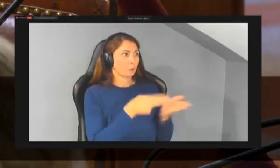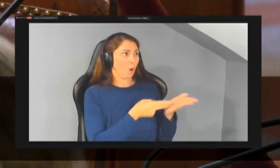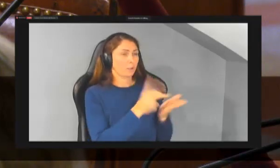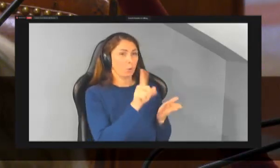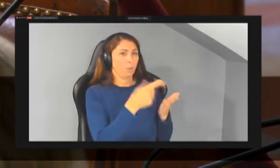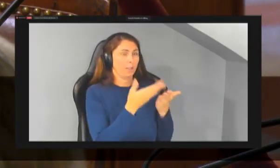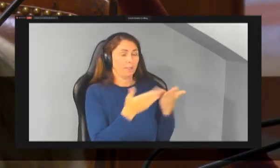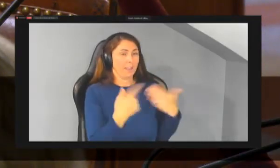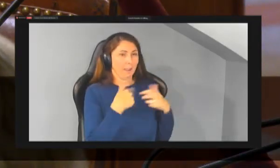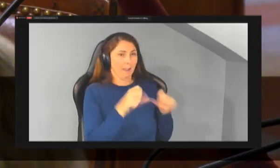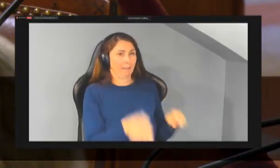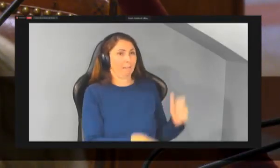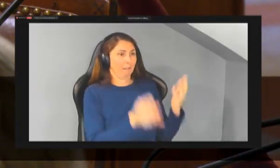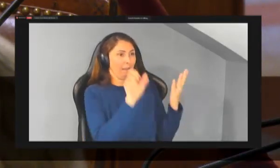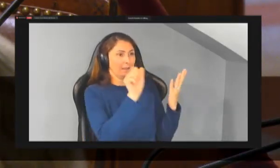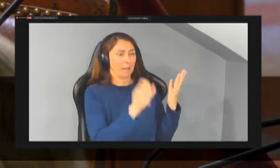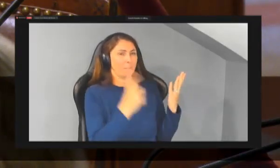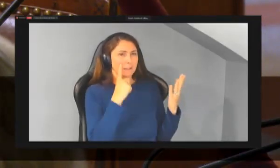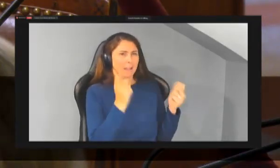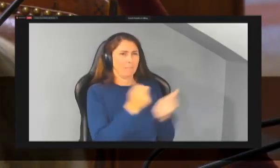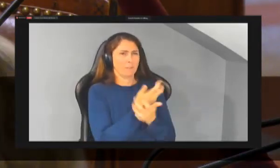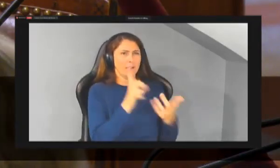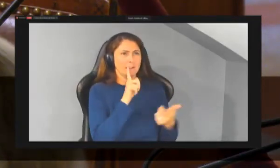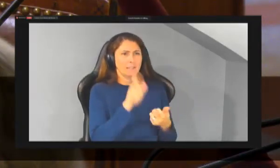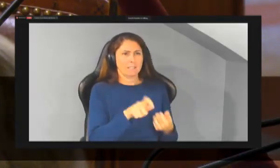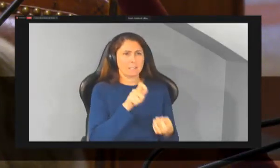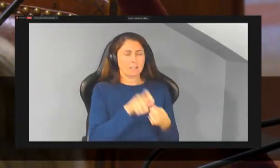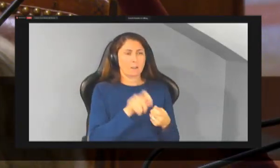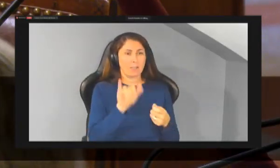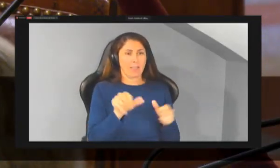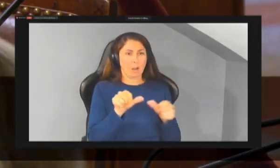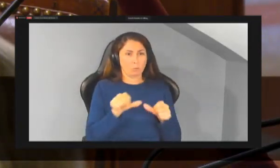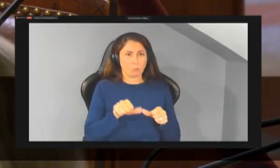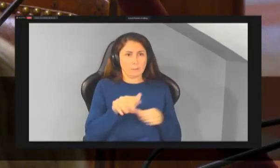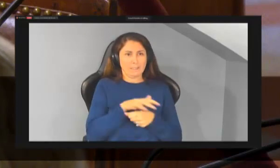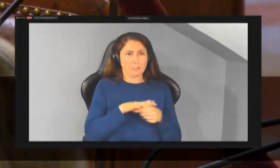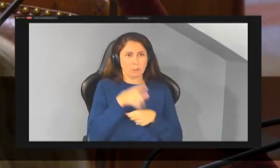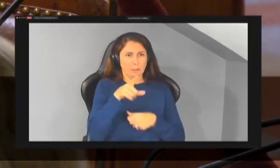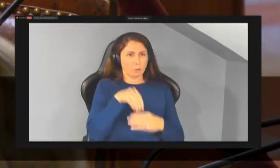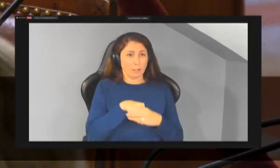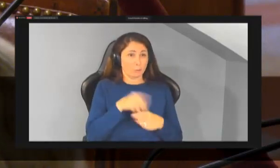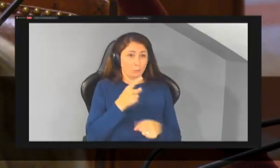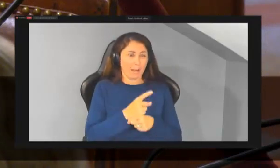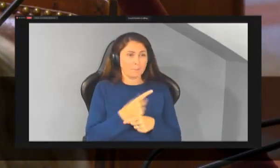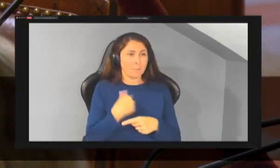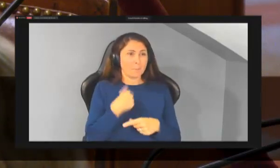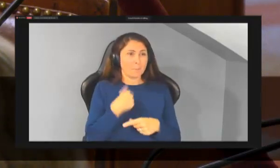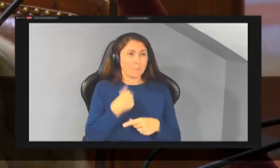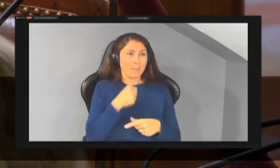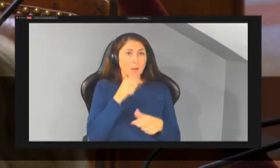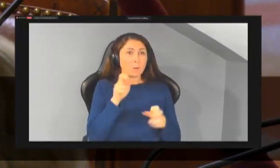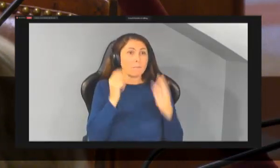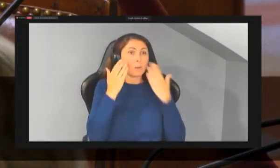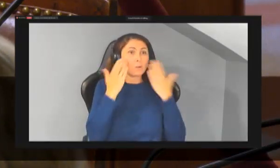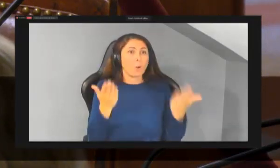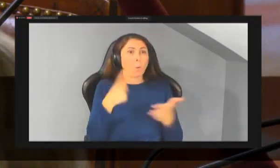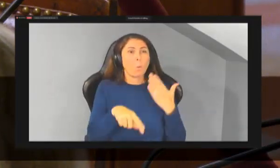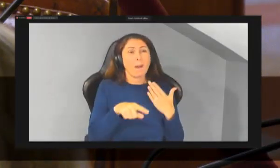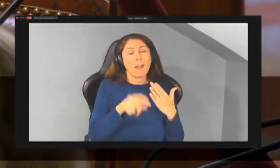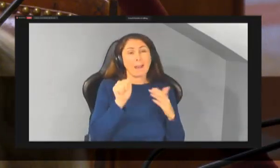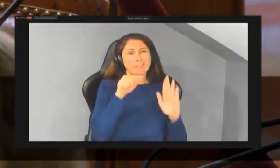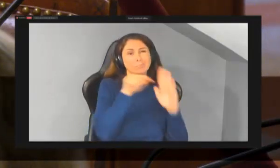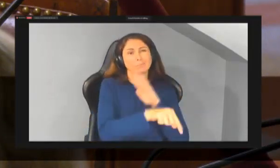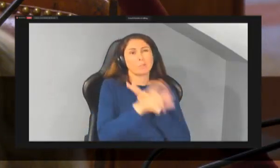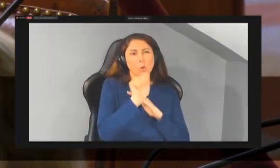because everything is specific to the region that you're in, right? I don't even know what a call would cost effectively